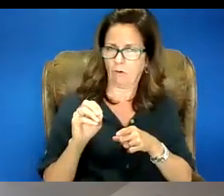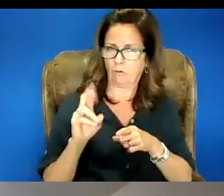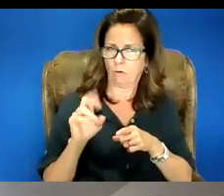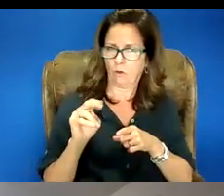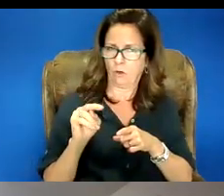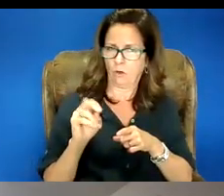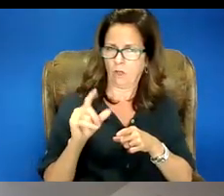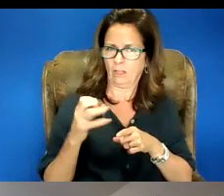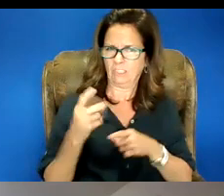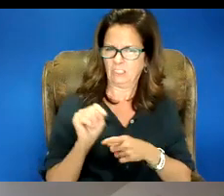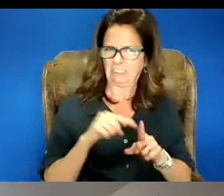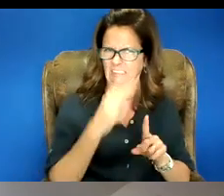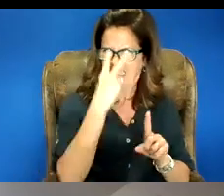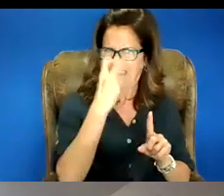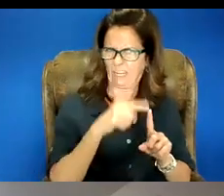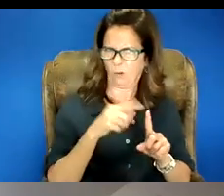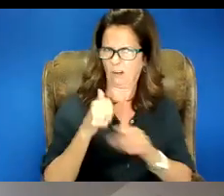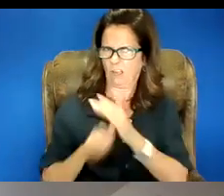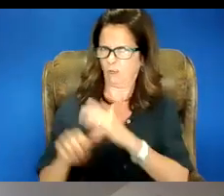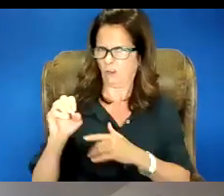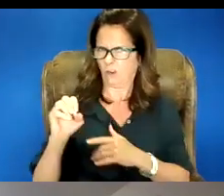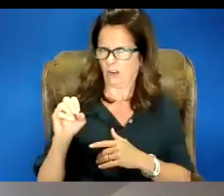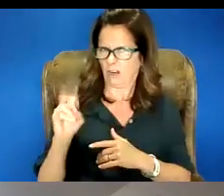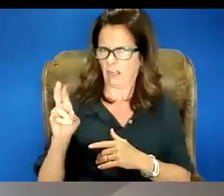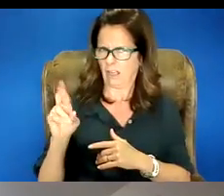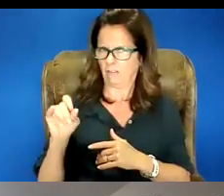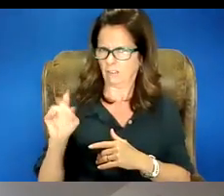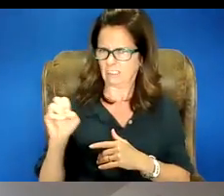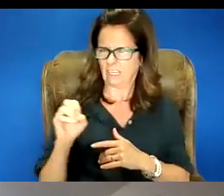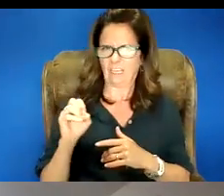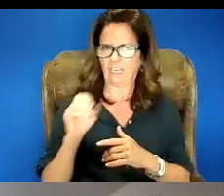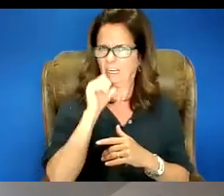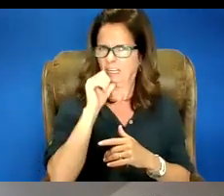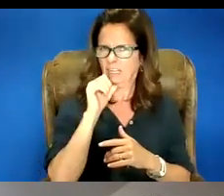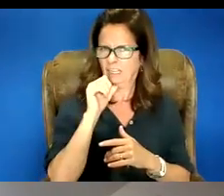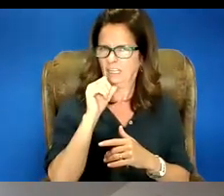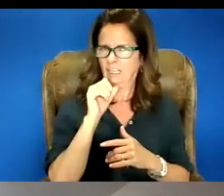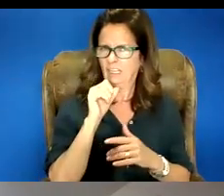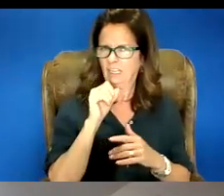if they're with Everside, you're good. Or if they're with Kaiser and you're in Kaiser, you're good.